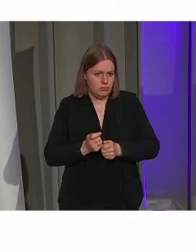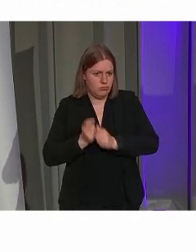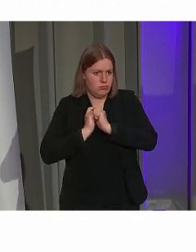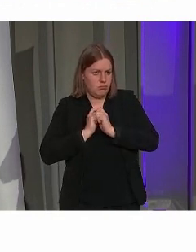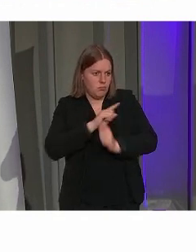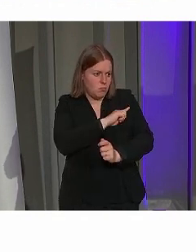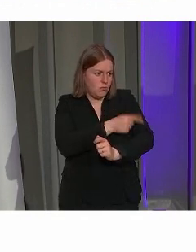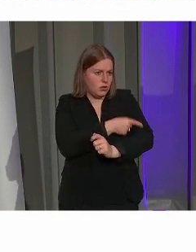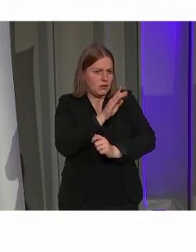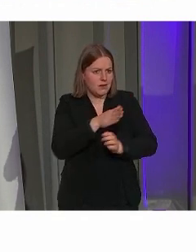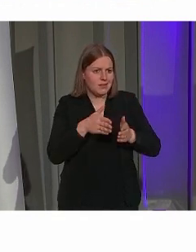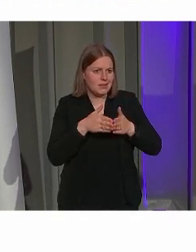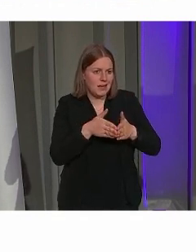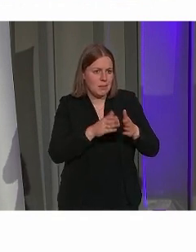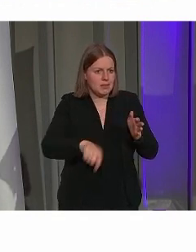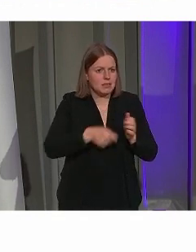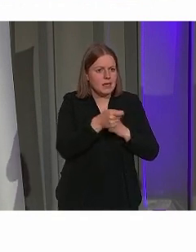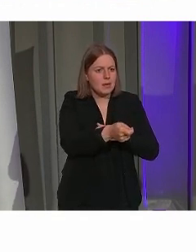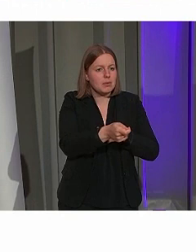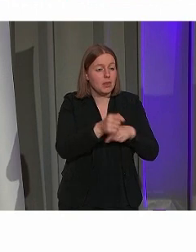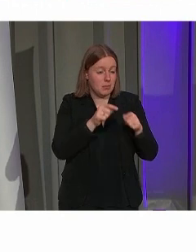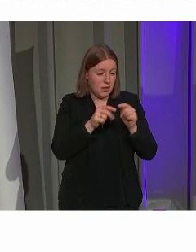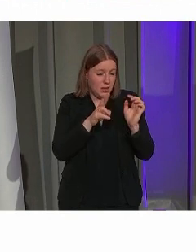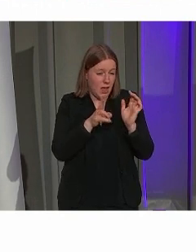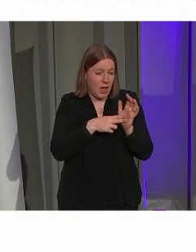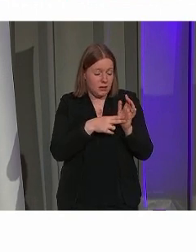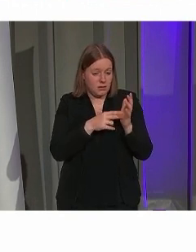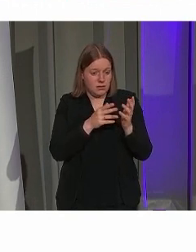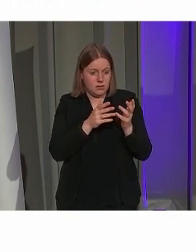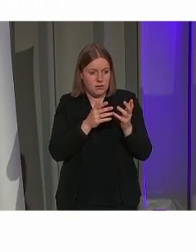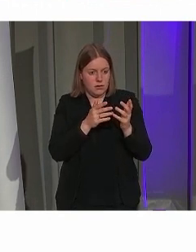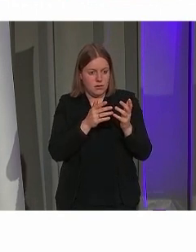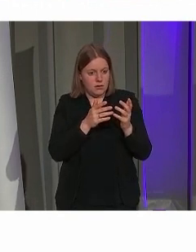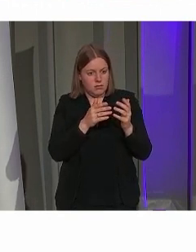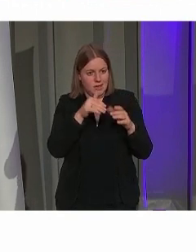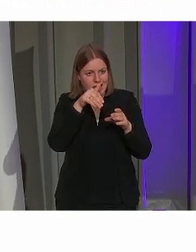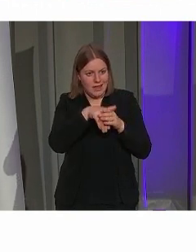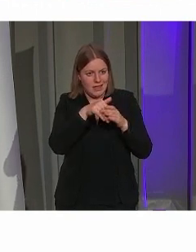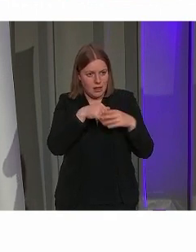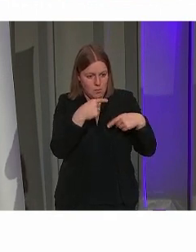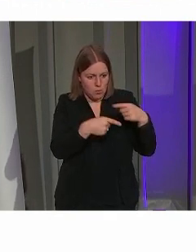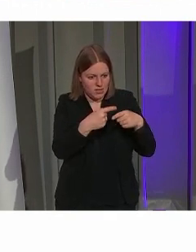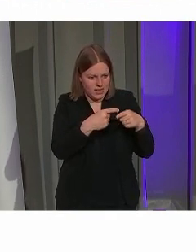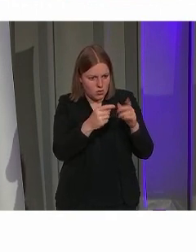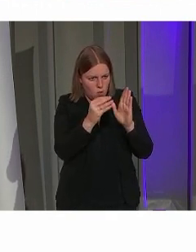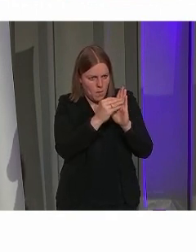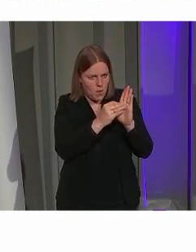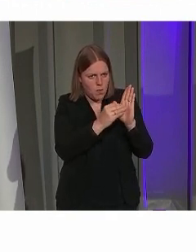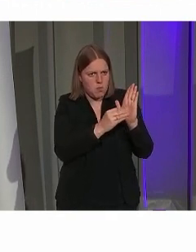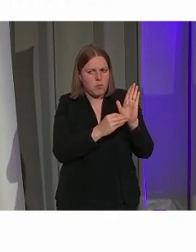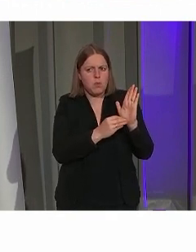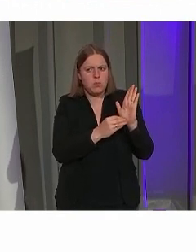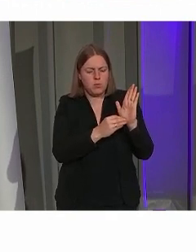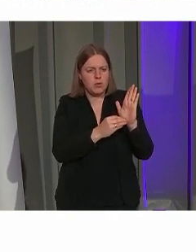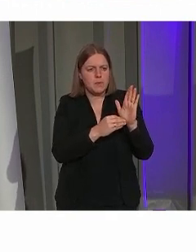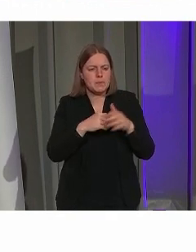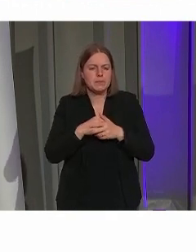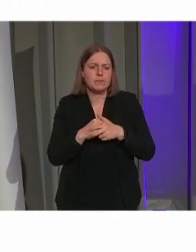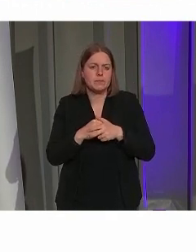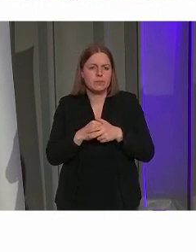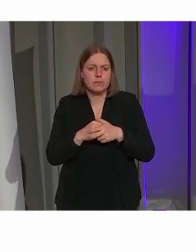accessibility. That means that it's the task of an alderman and that it's included in the